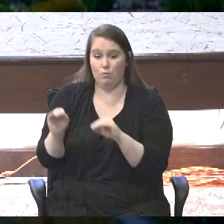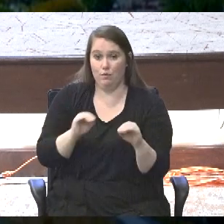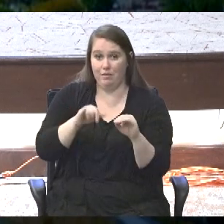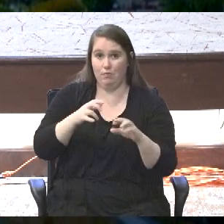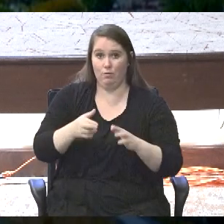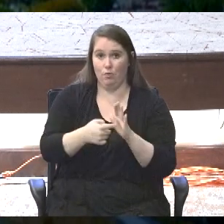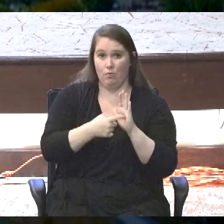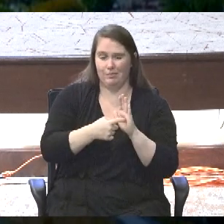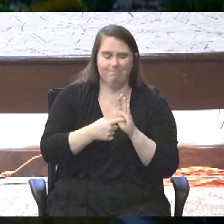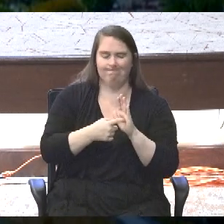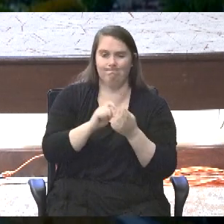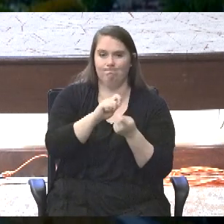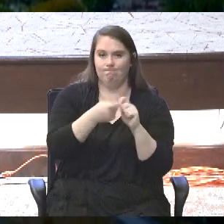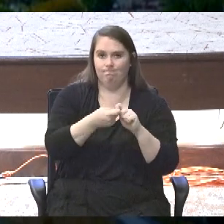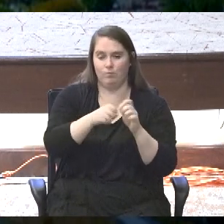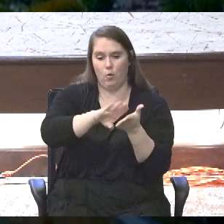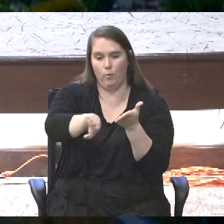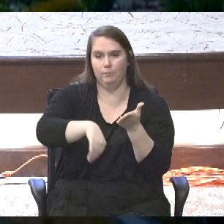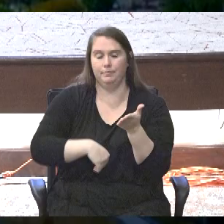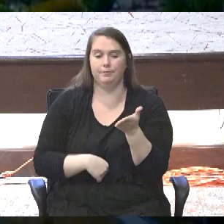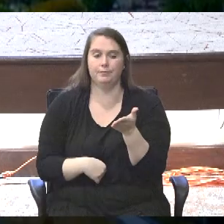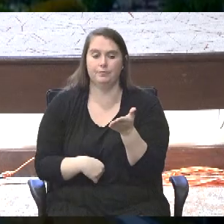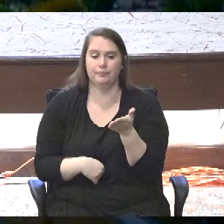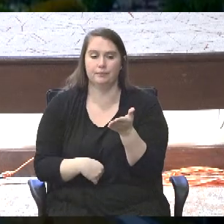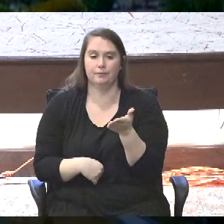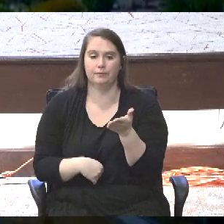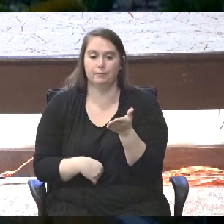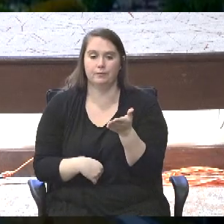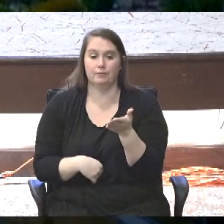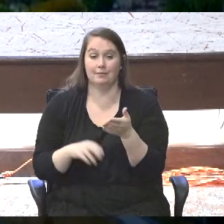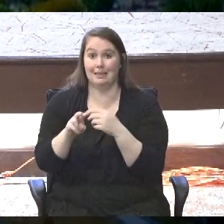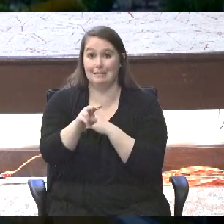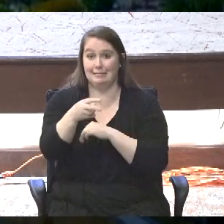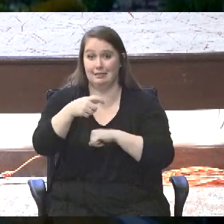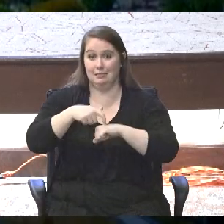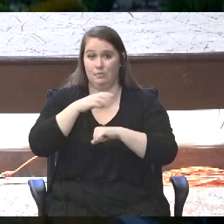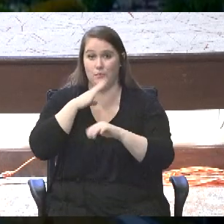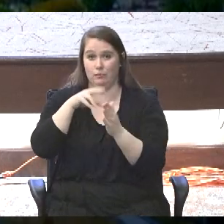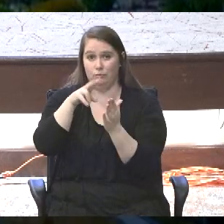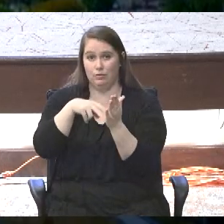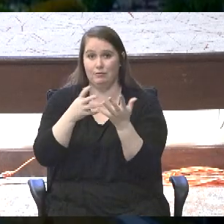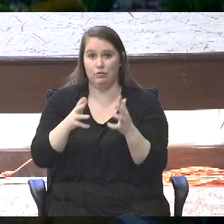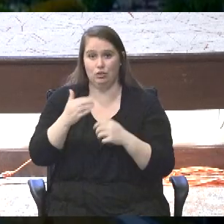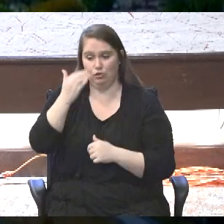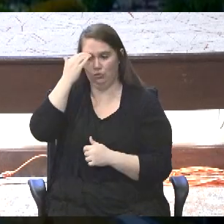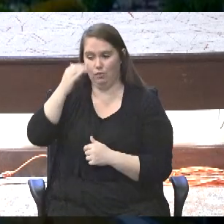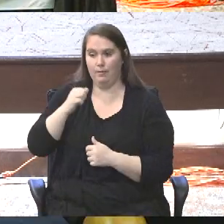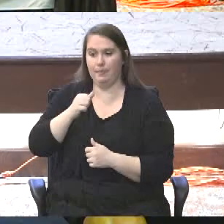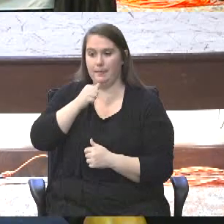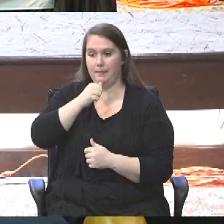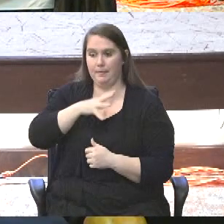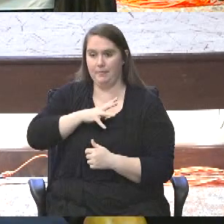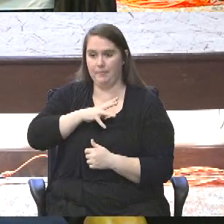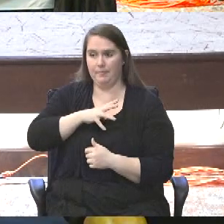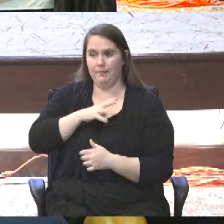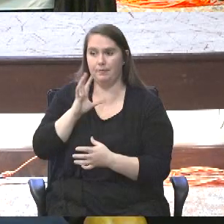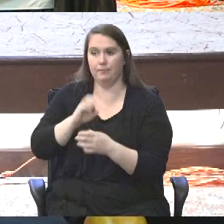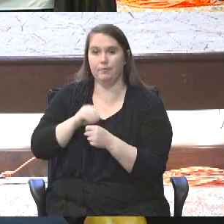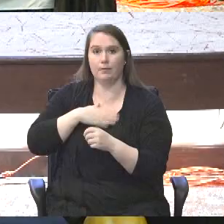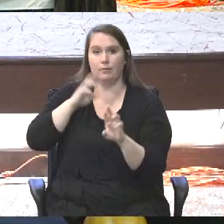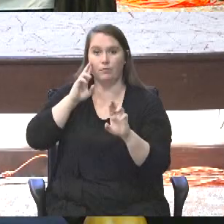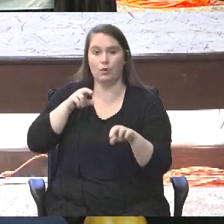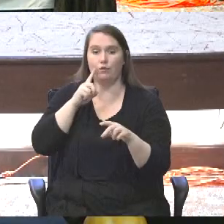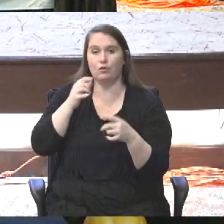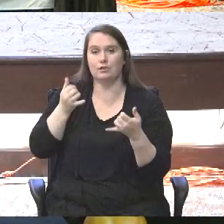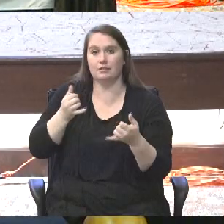and the remaining 4 ordinances are on for second reading. Mayor and council, that concludes my report for today, and I'll take any